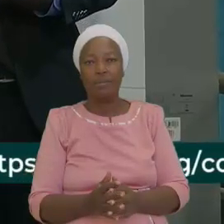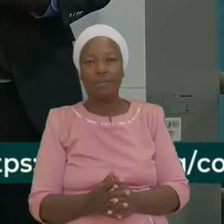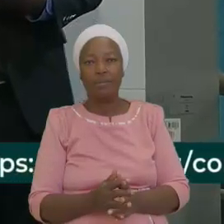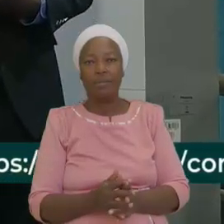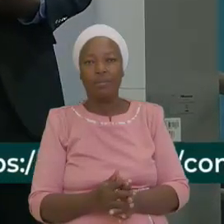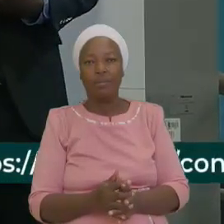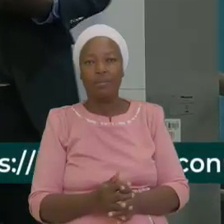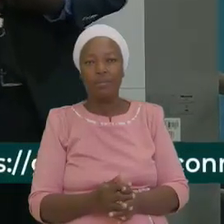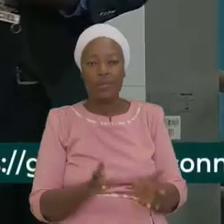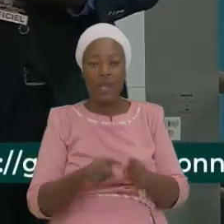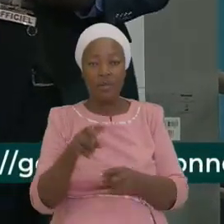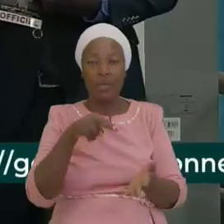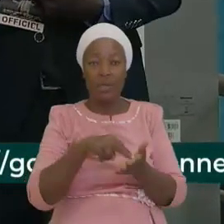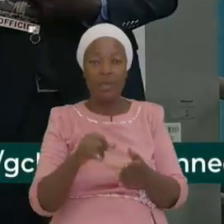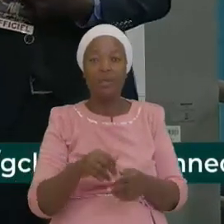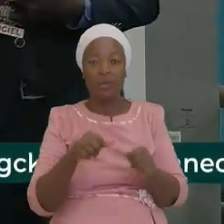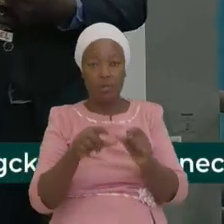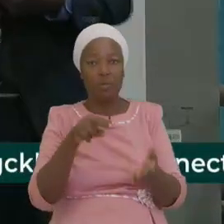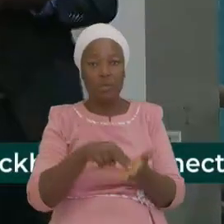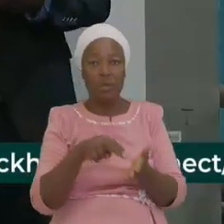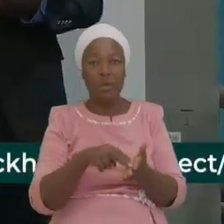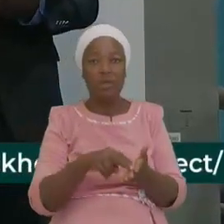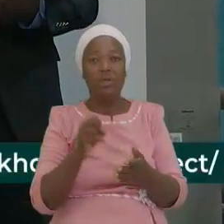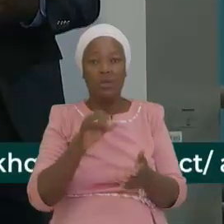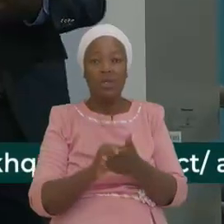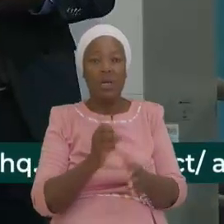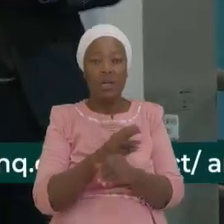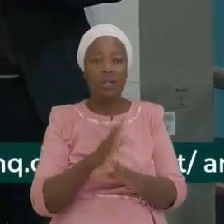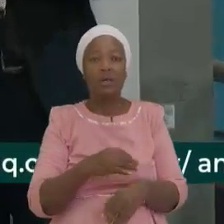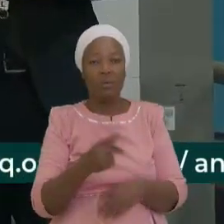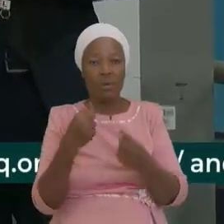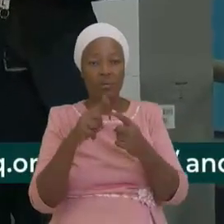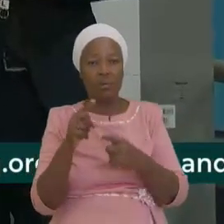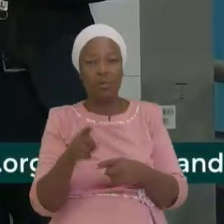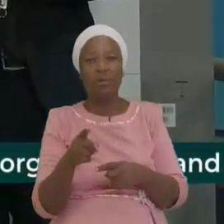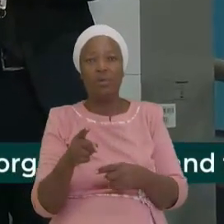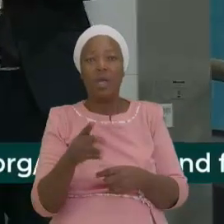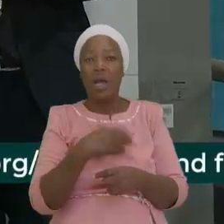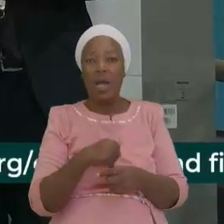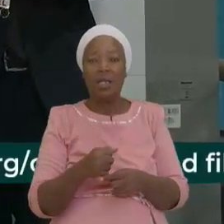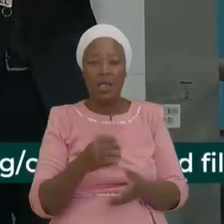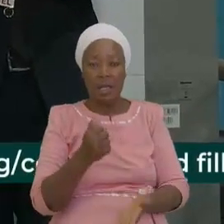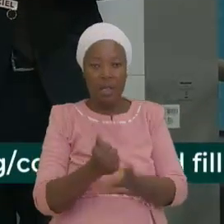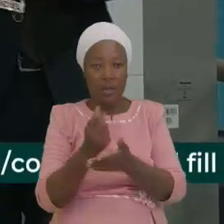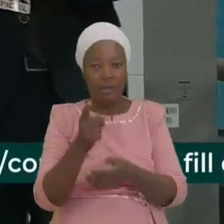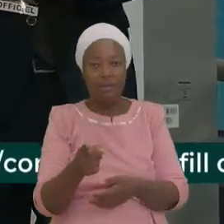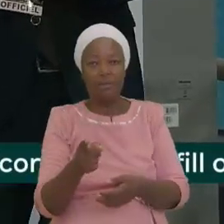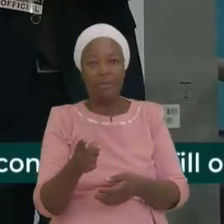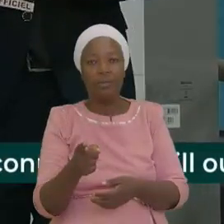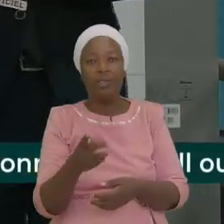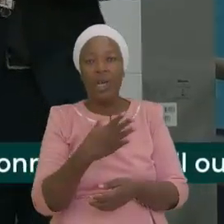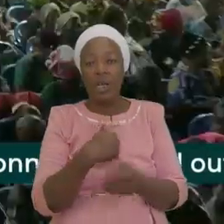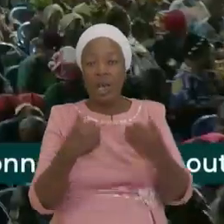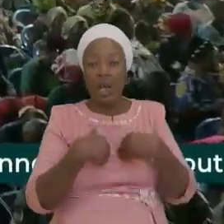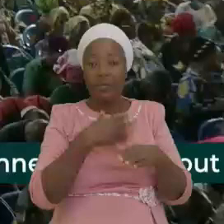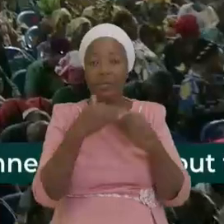As you are standing, keep on standing so that counselors can come to you and attend to you and have all your